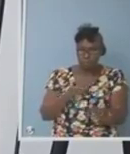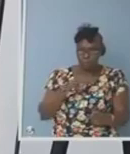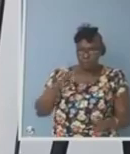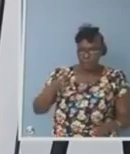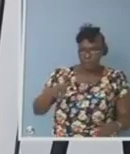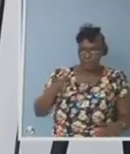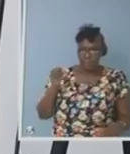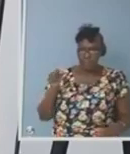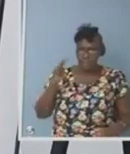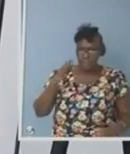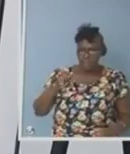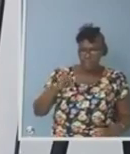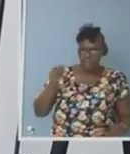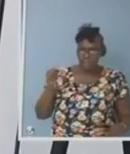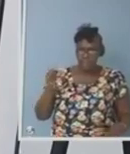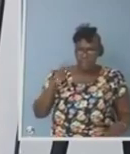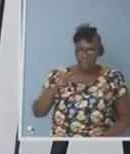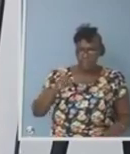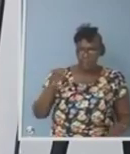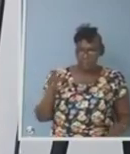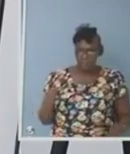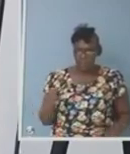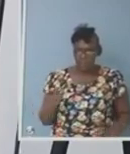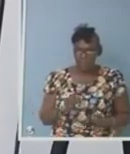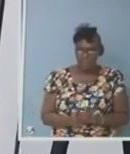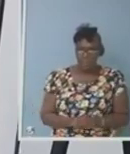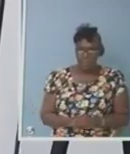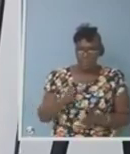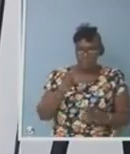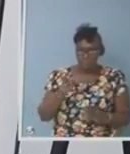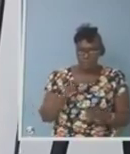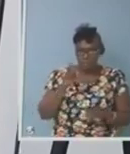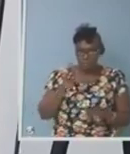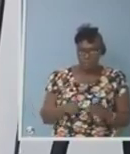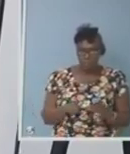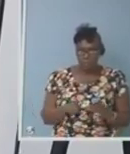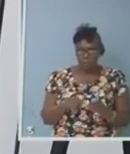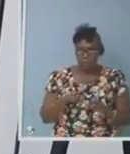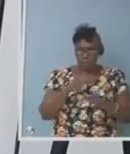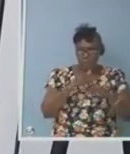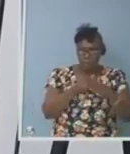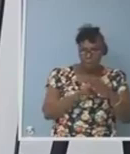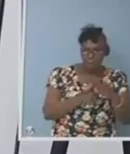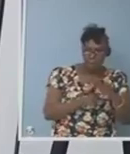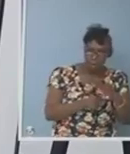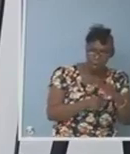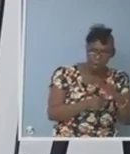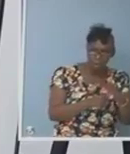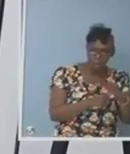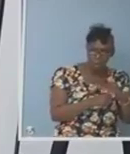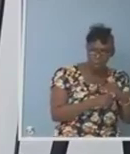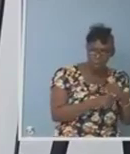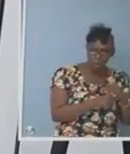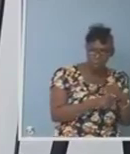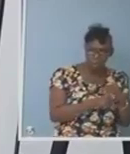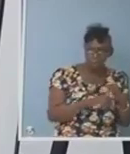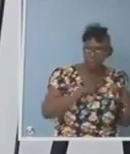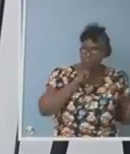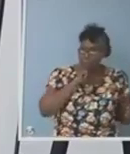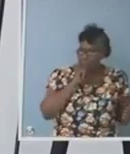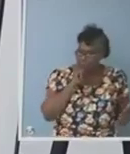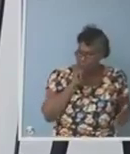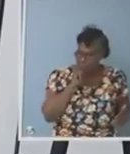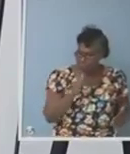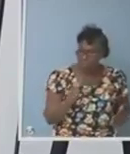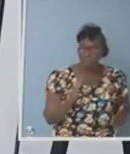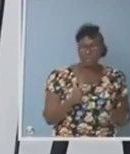they apparently were supposed to have been under quarantine, but for some reason some of them apparently are not